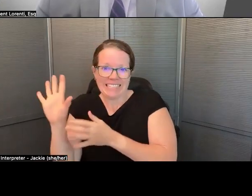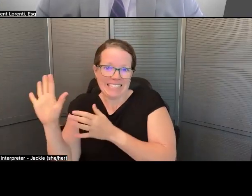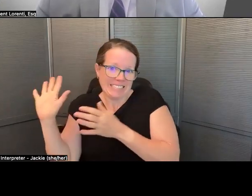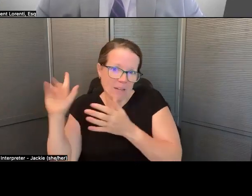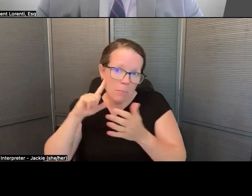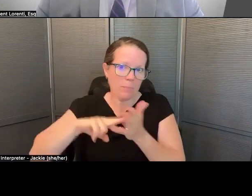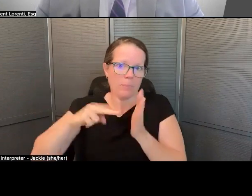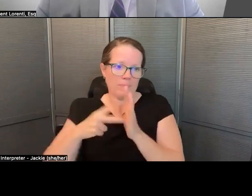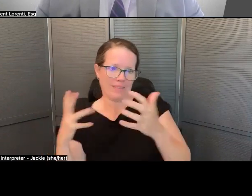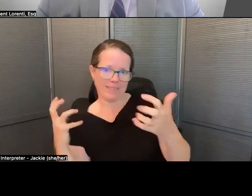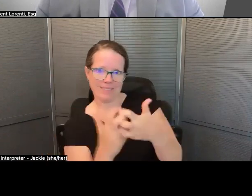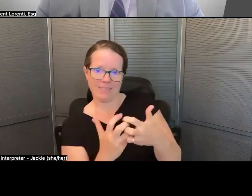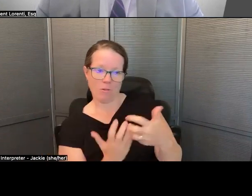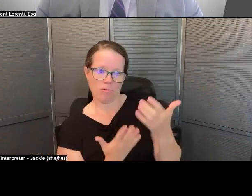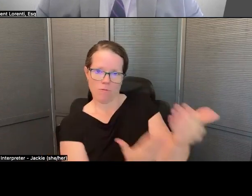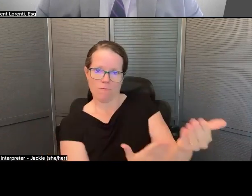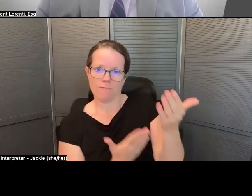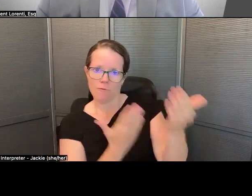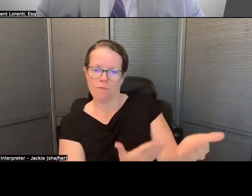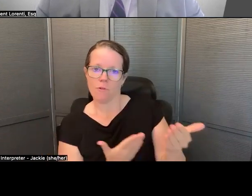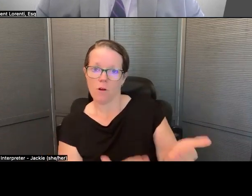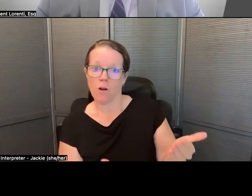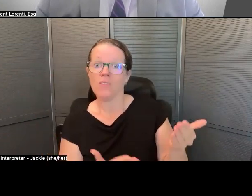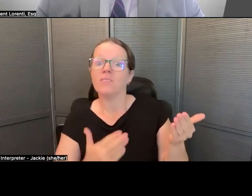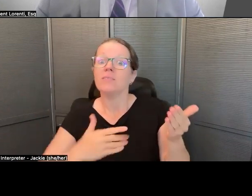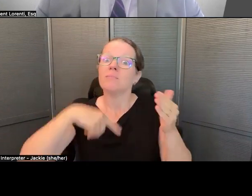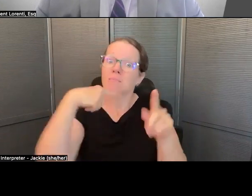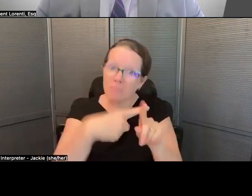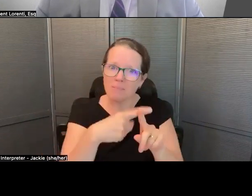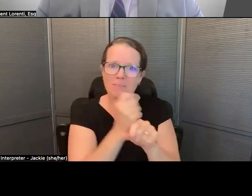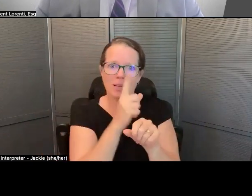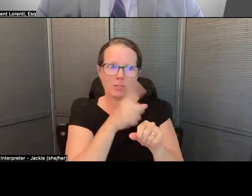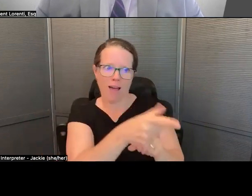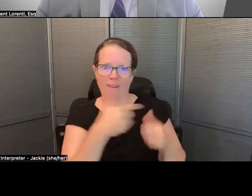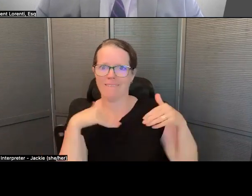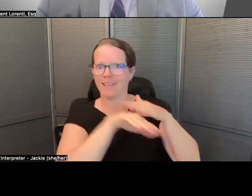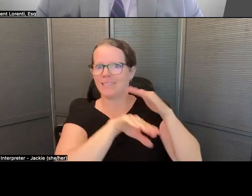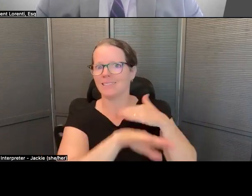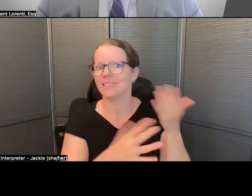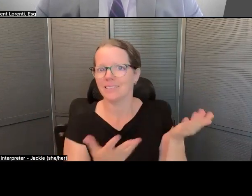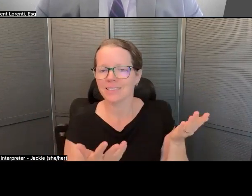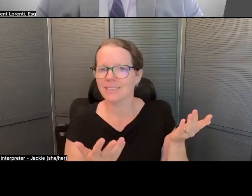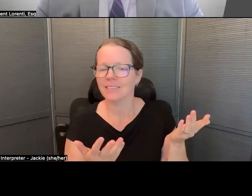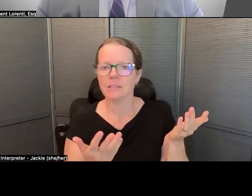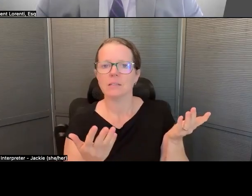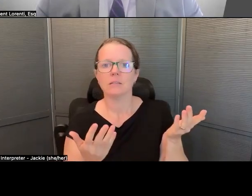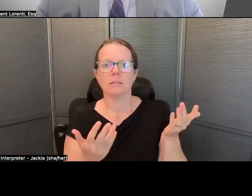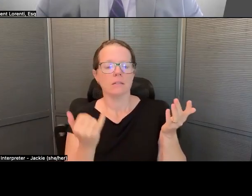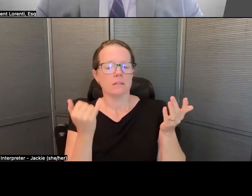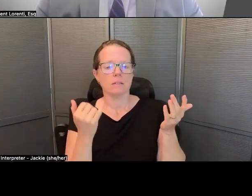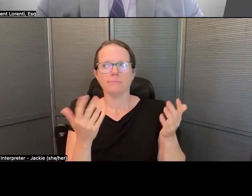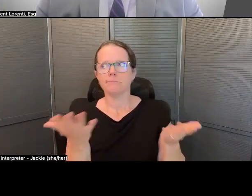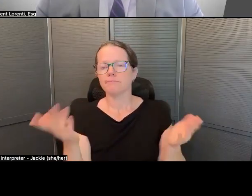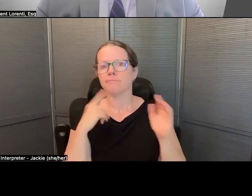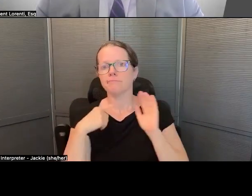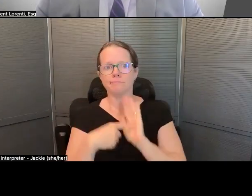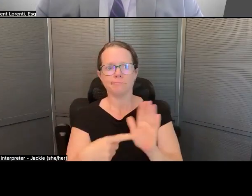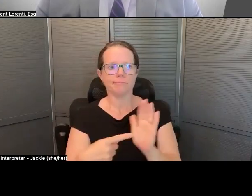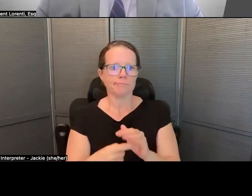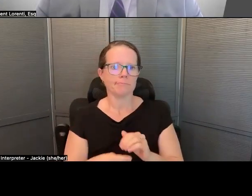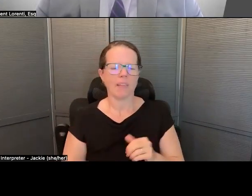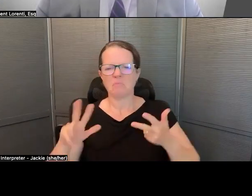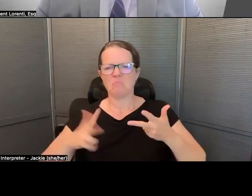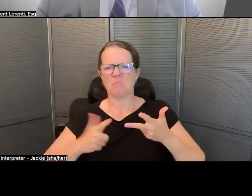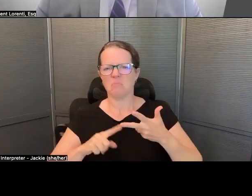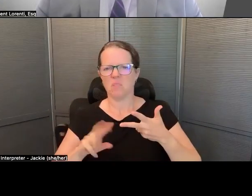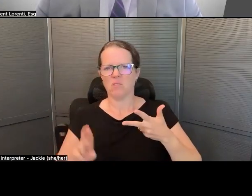that we are knocking down any barriers that would interrupt a person's ability to get those services. Responsivity could be anything from